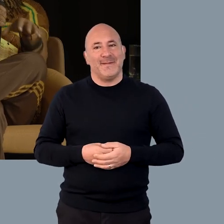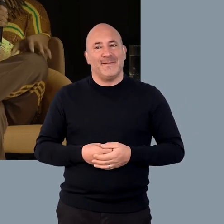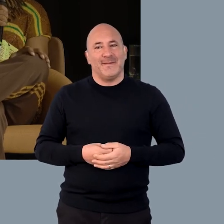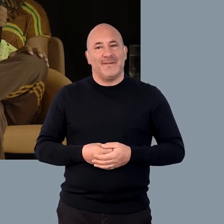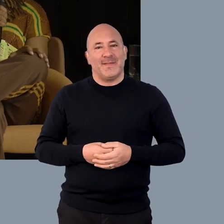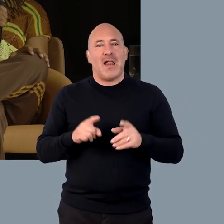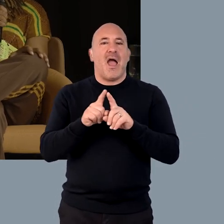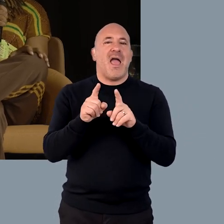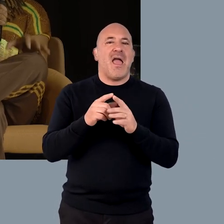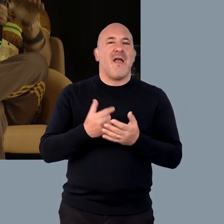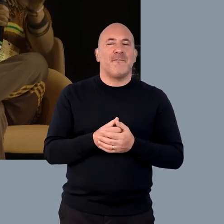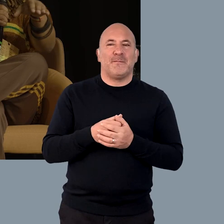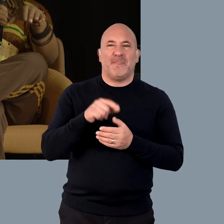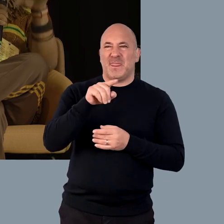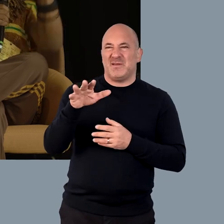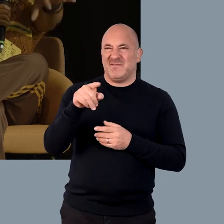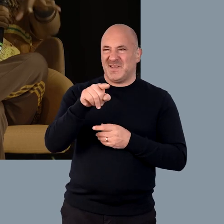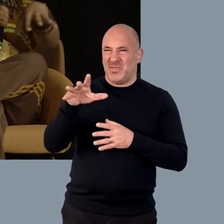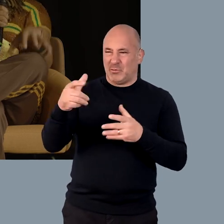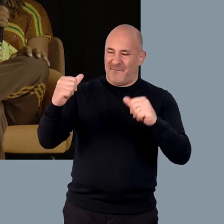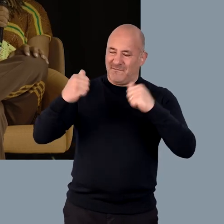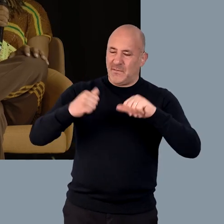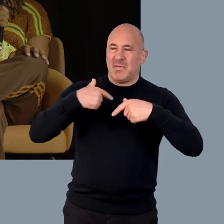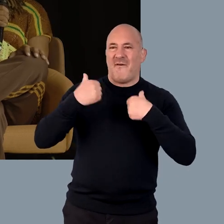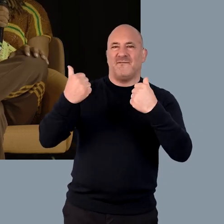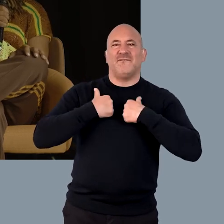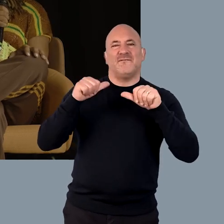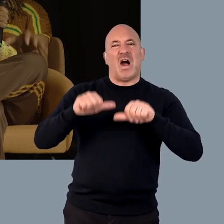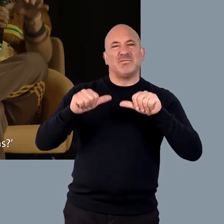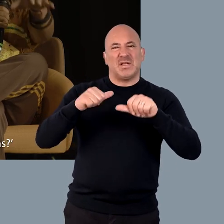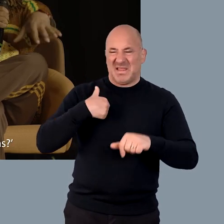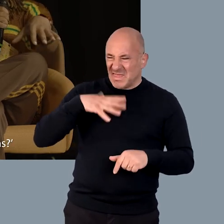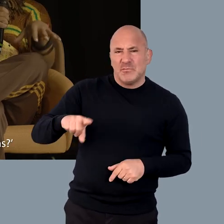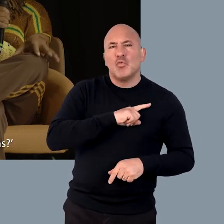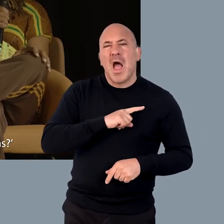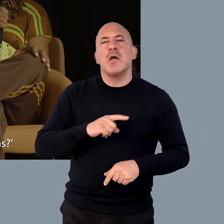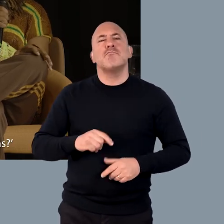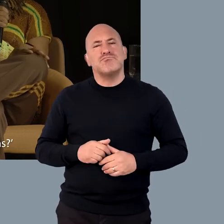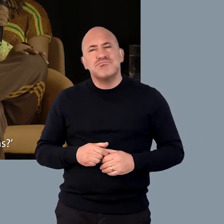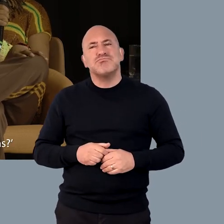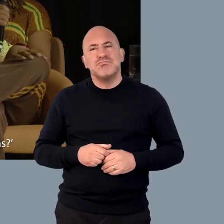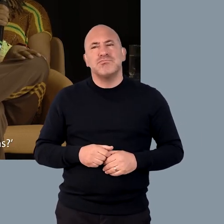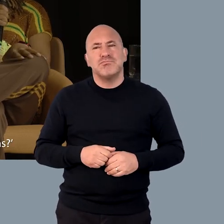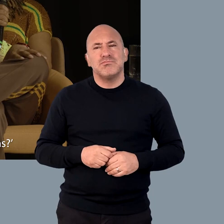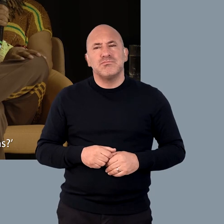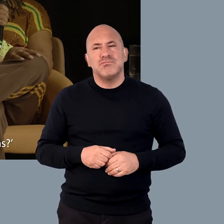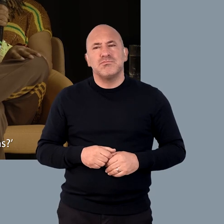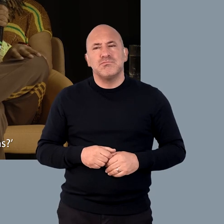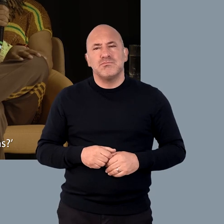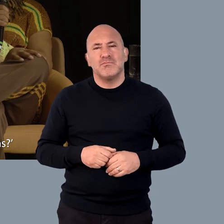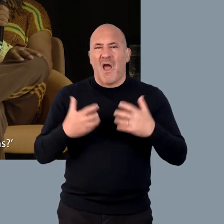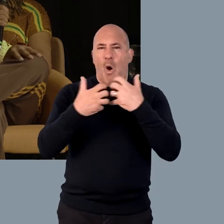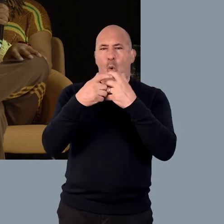why do I have to Why do I do I have to get win those prizes? Why do I have to get those those um